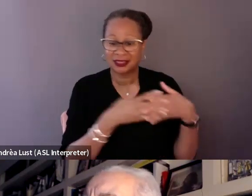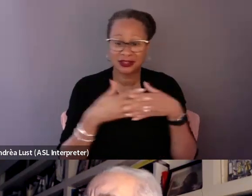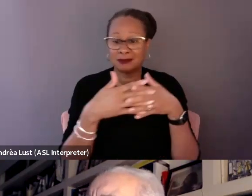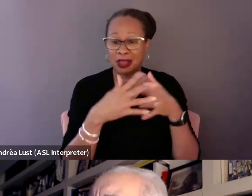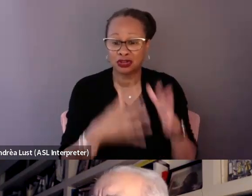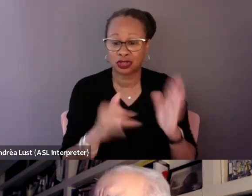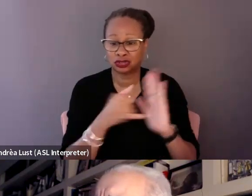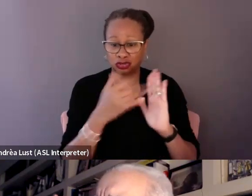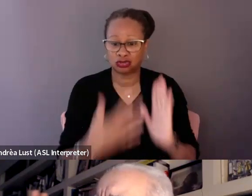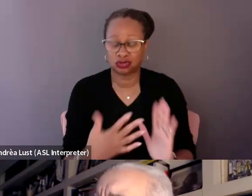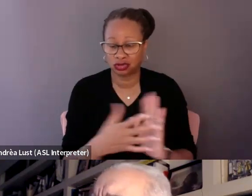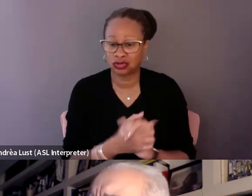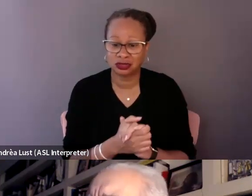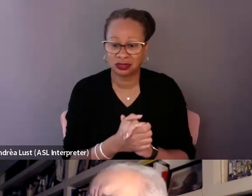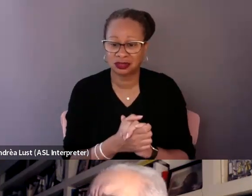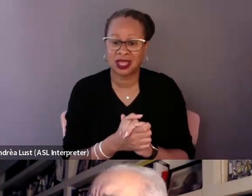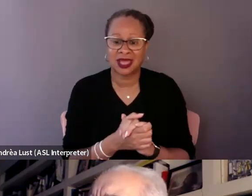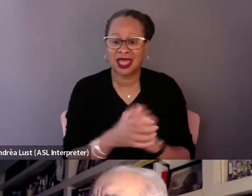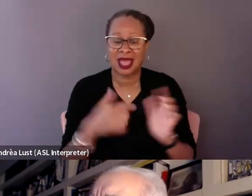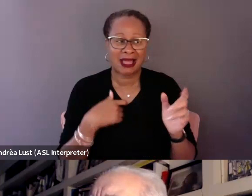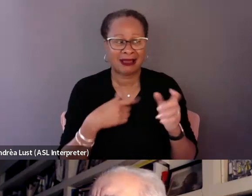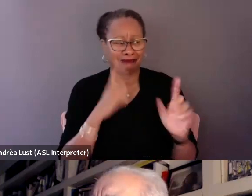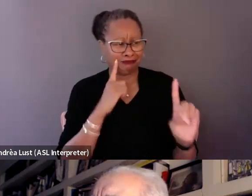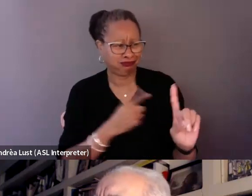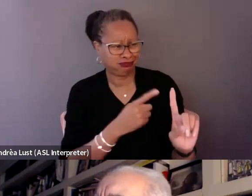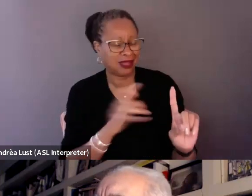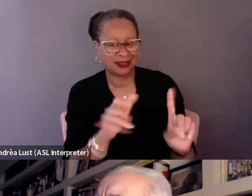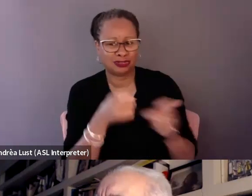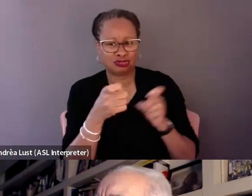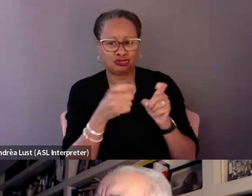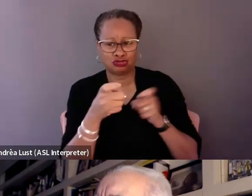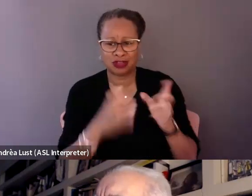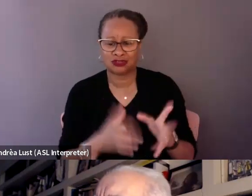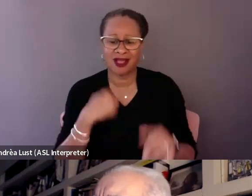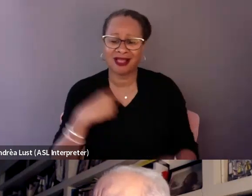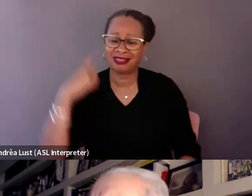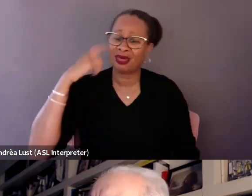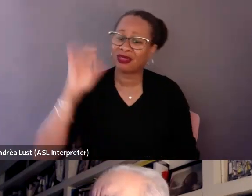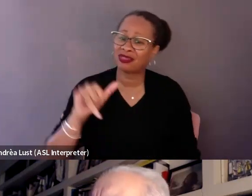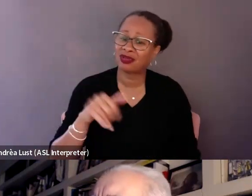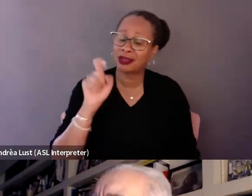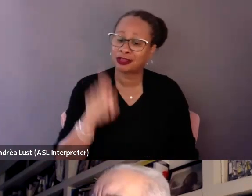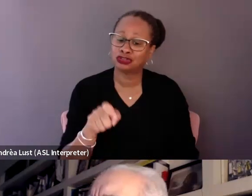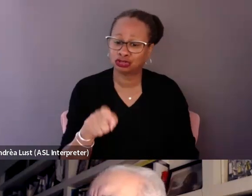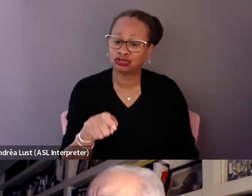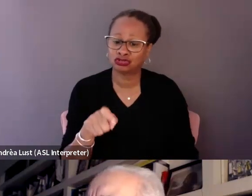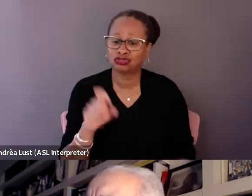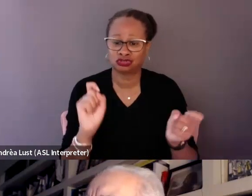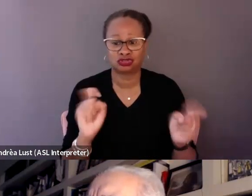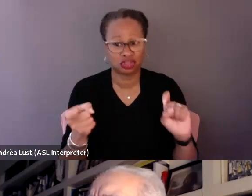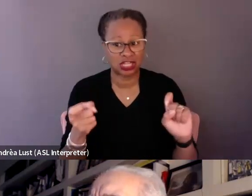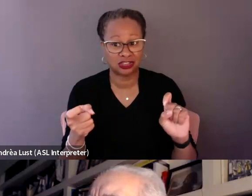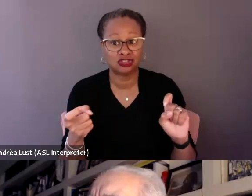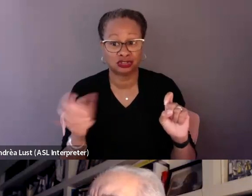than a Spanish director. I thought that I should just change this thing,